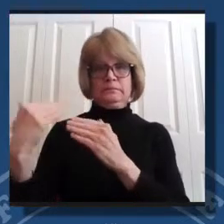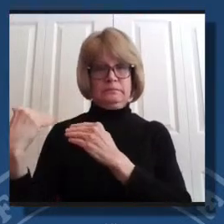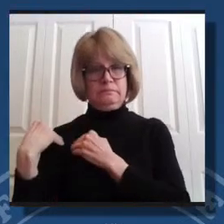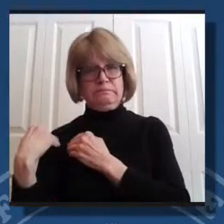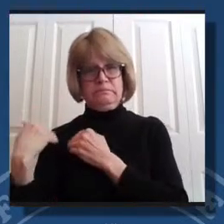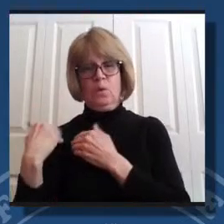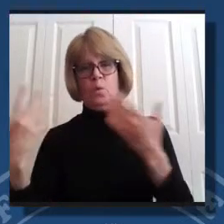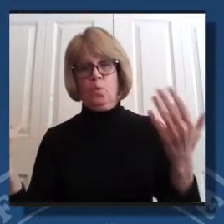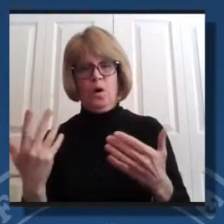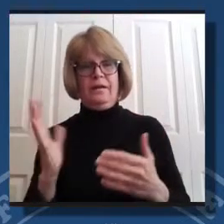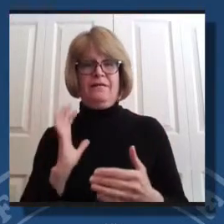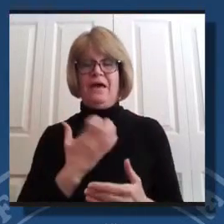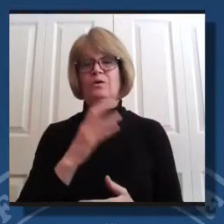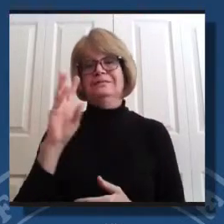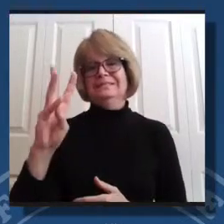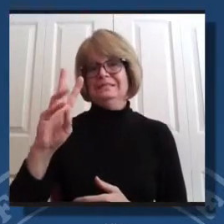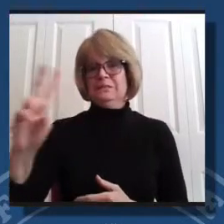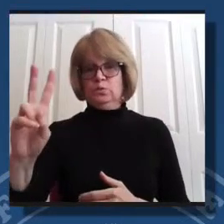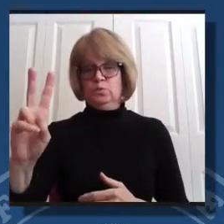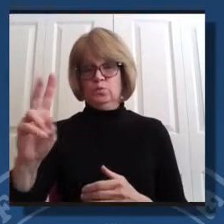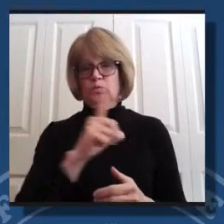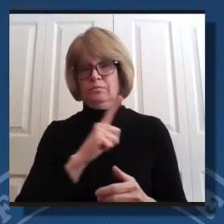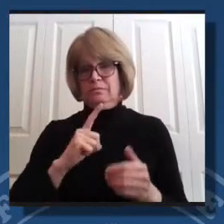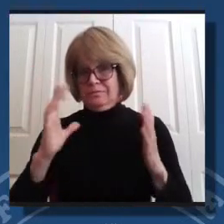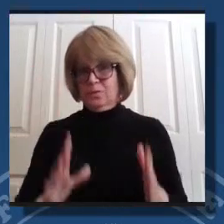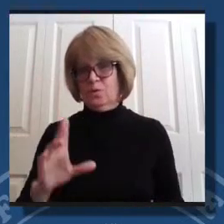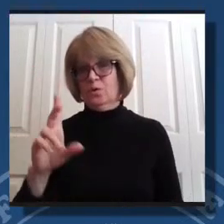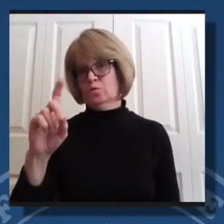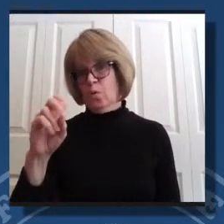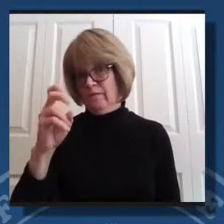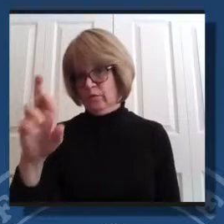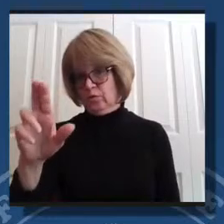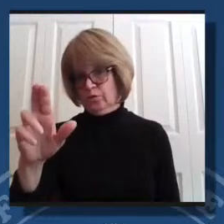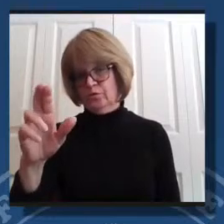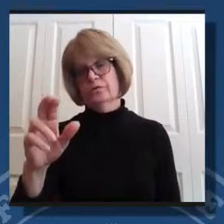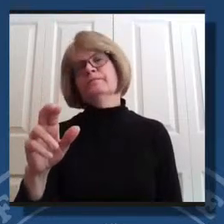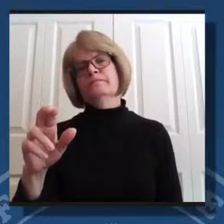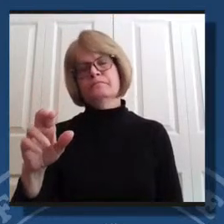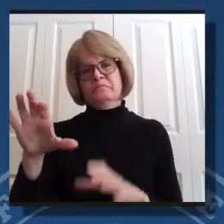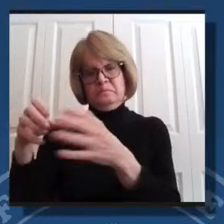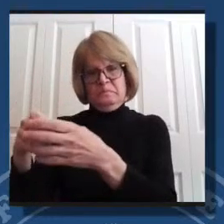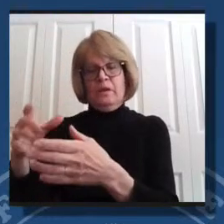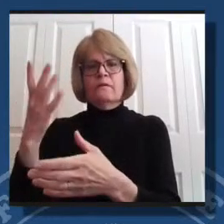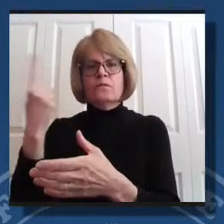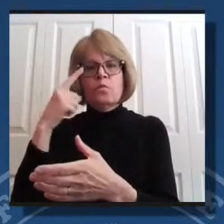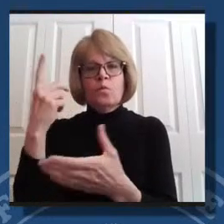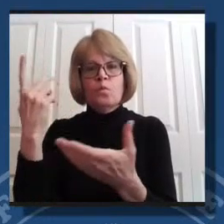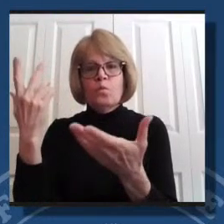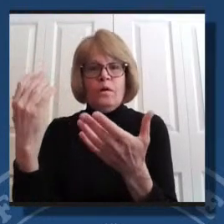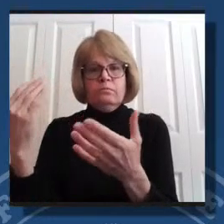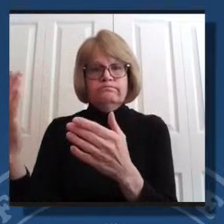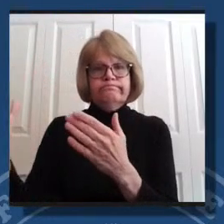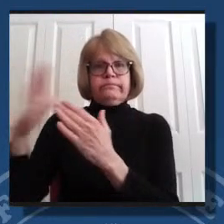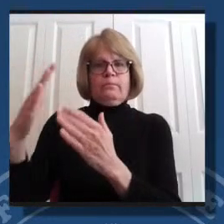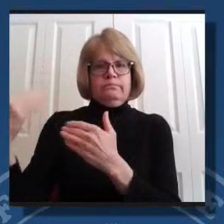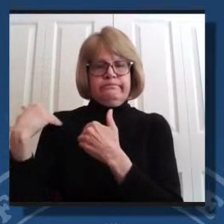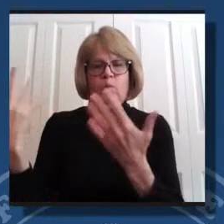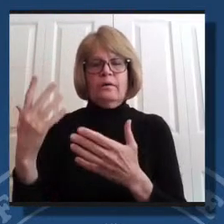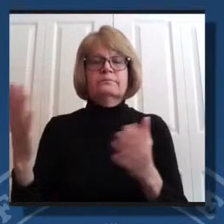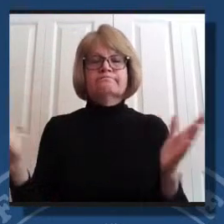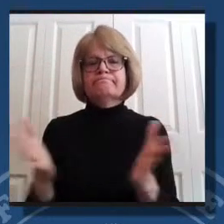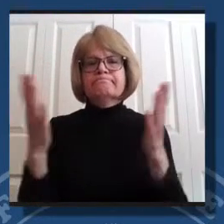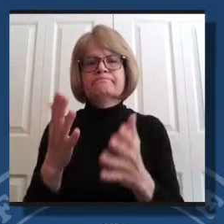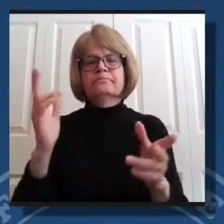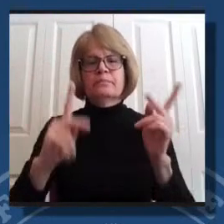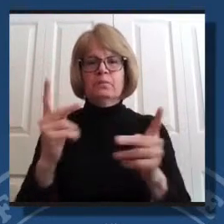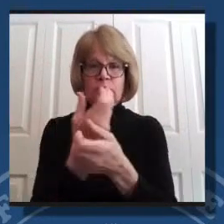62 legislators in Dover is to provide and promote public safety. It's important that people feel